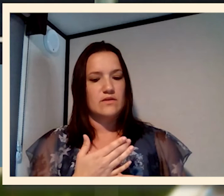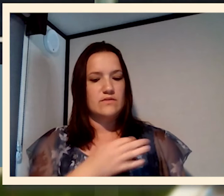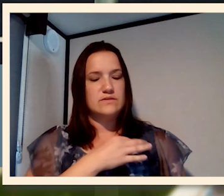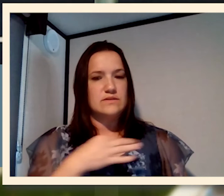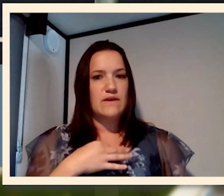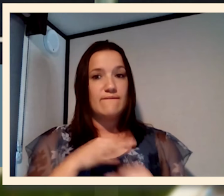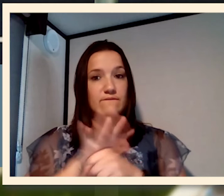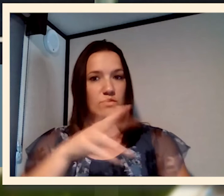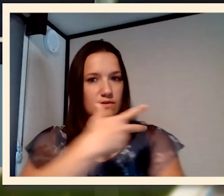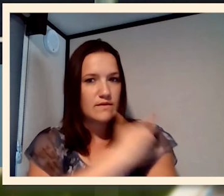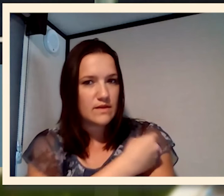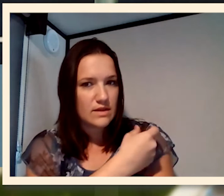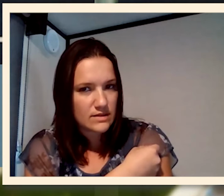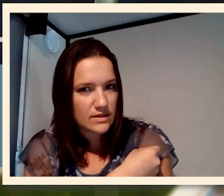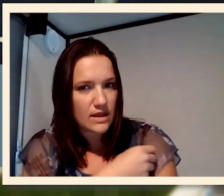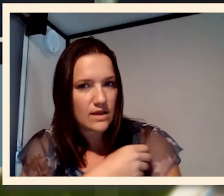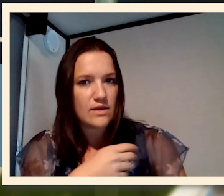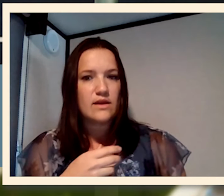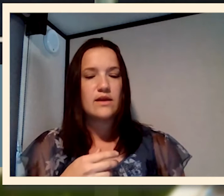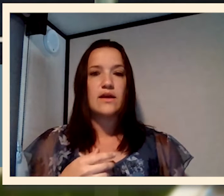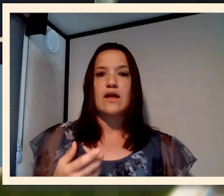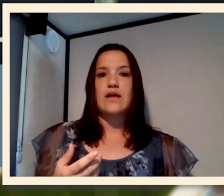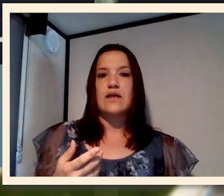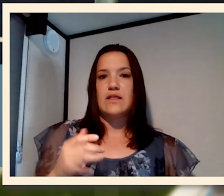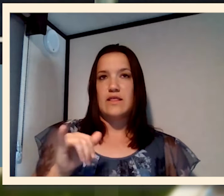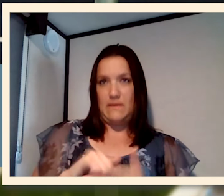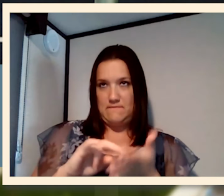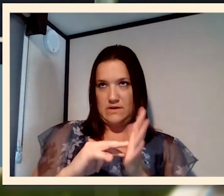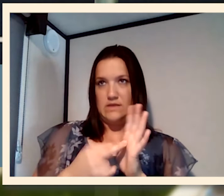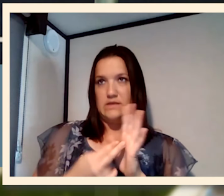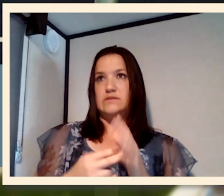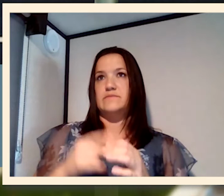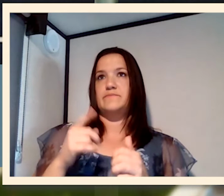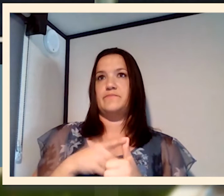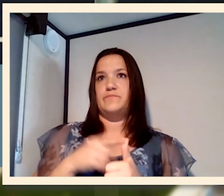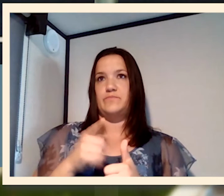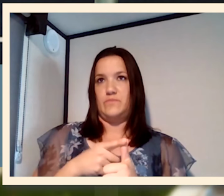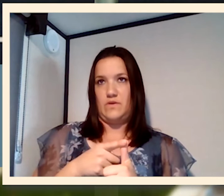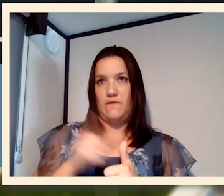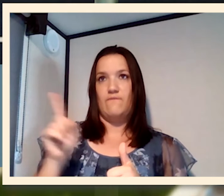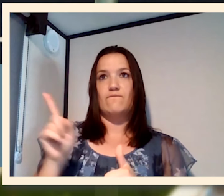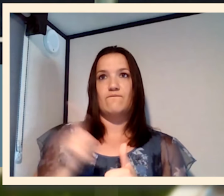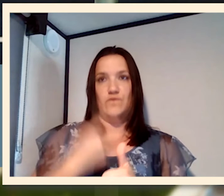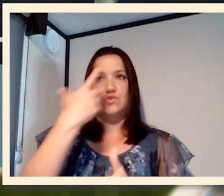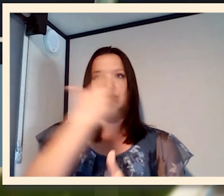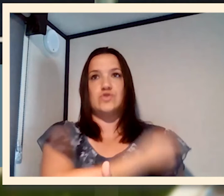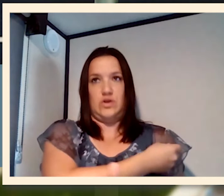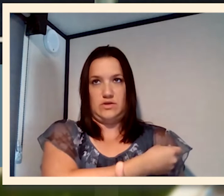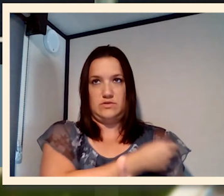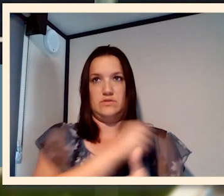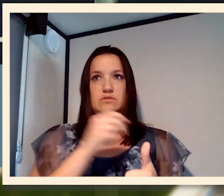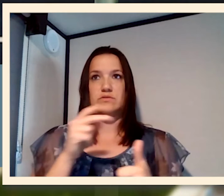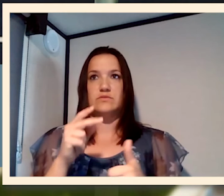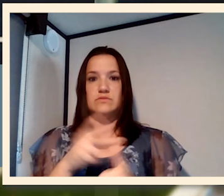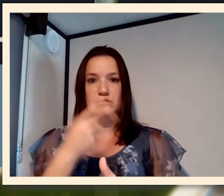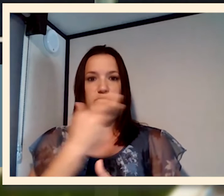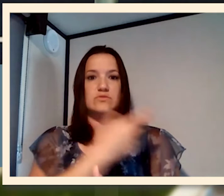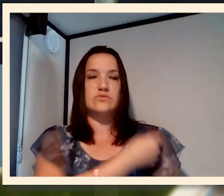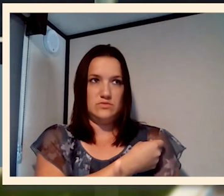of our employees are fully vaccinated? And remember, for healthcare workers, that means you had to have the